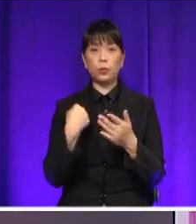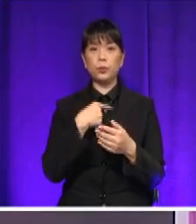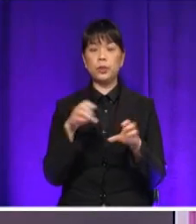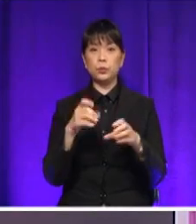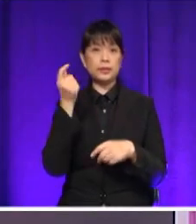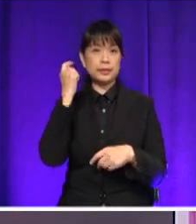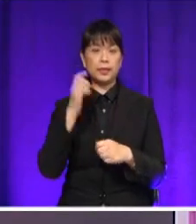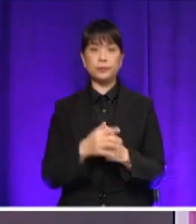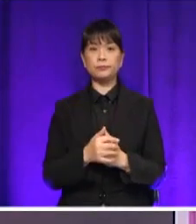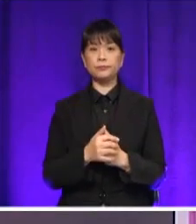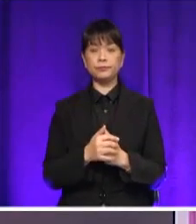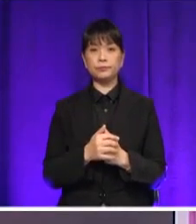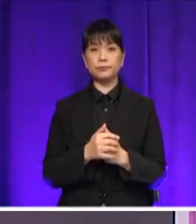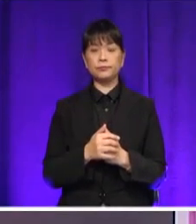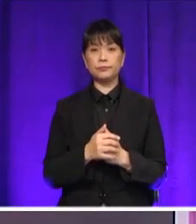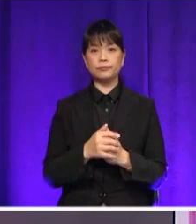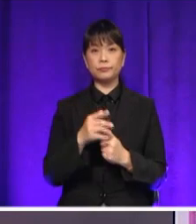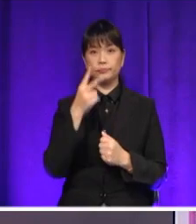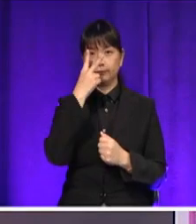up. Yes, let's roll it.